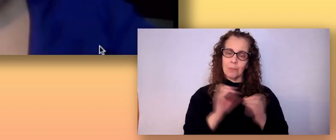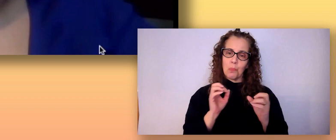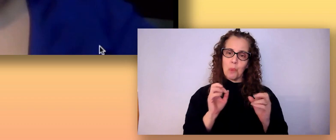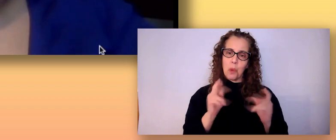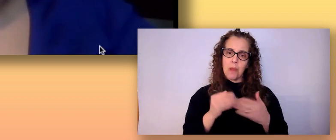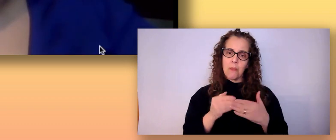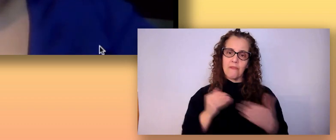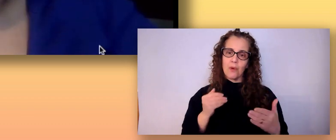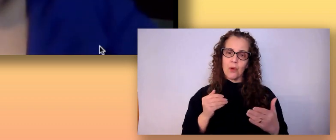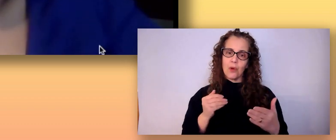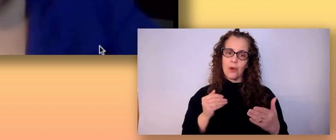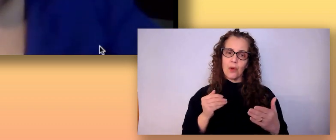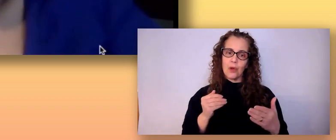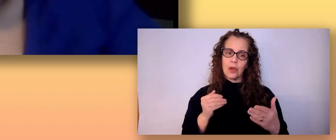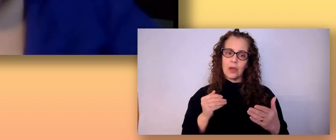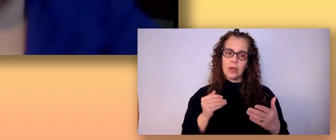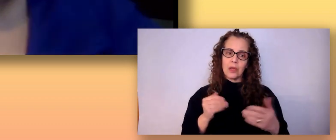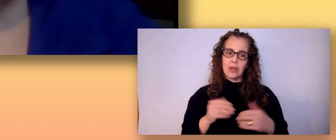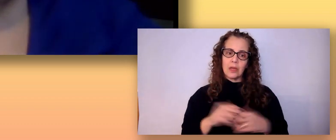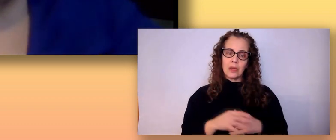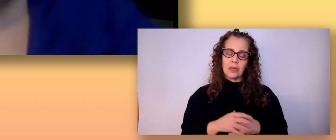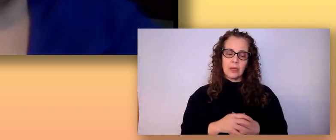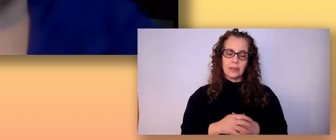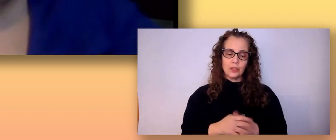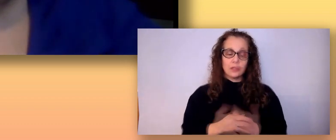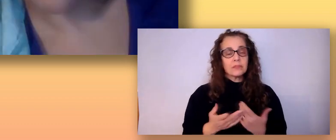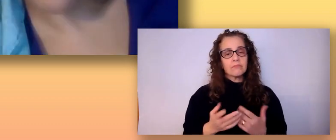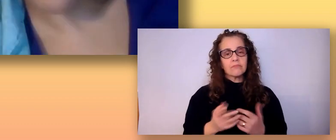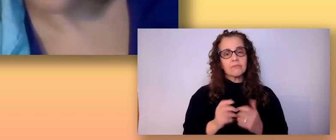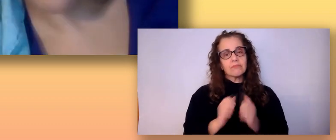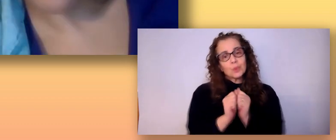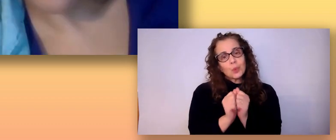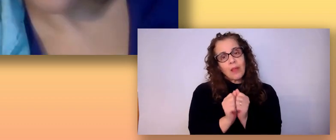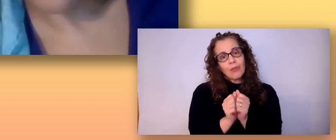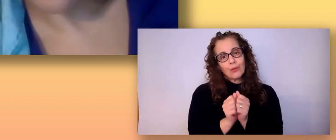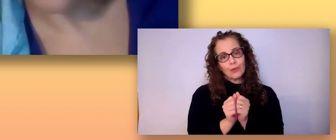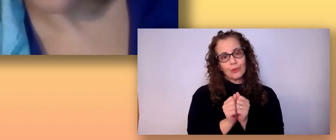And palms. I think we just split.